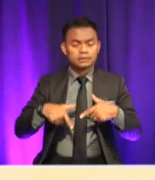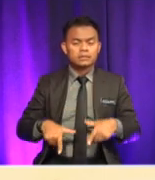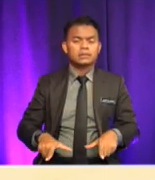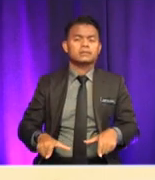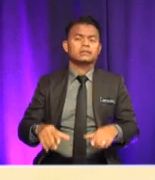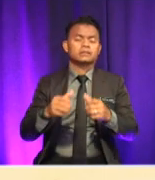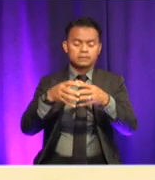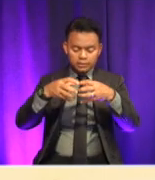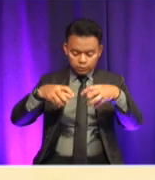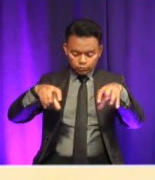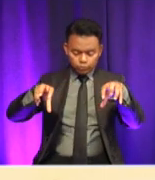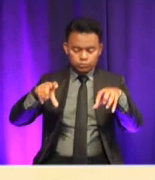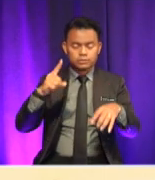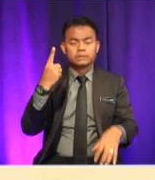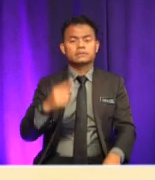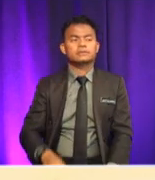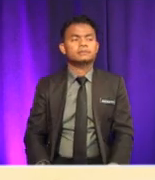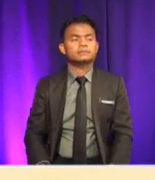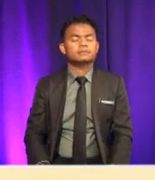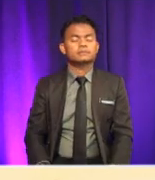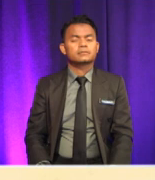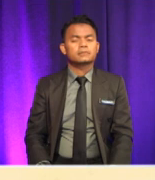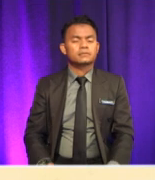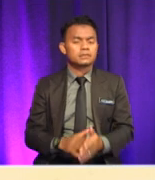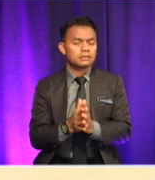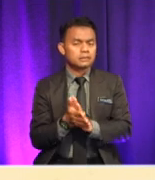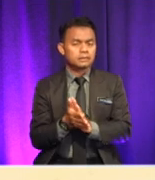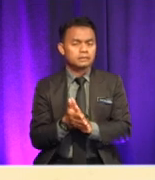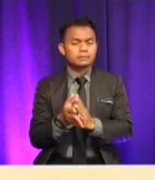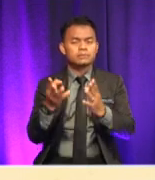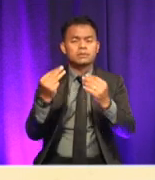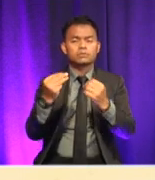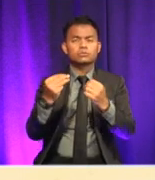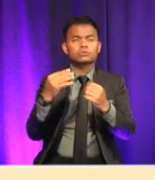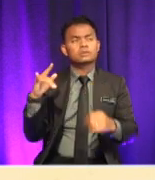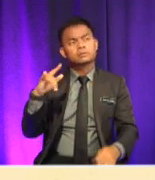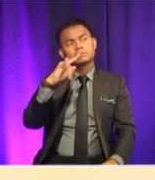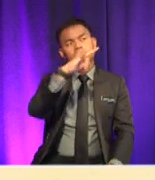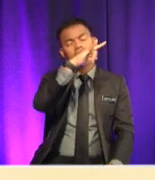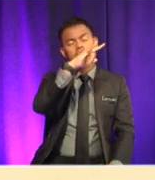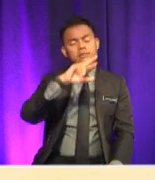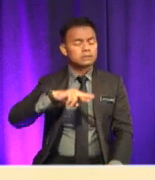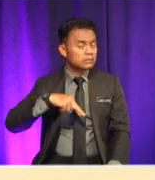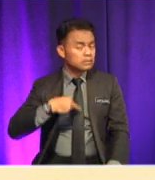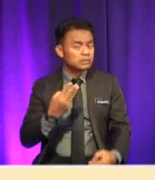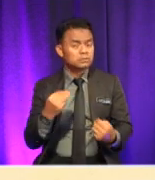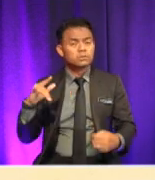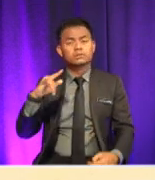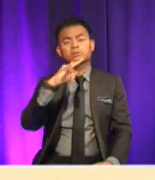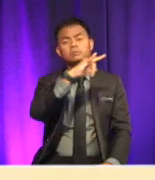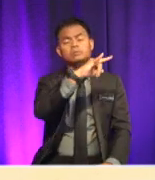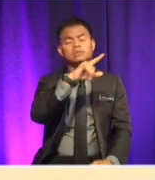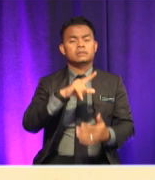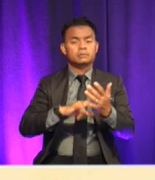okay? And then she had this instinct, she wanted to fly. And then that is where she found she has